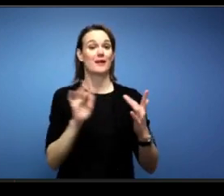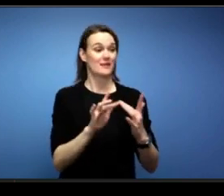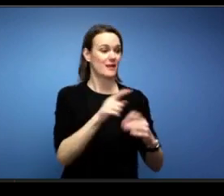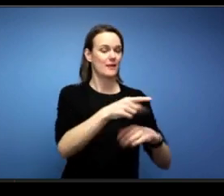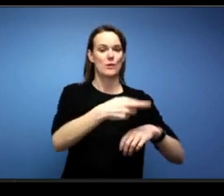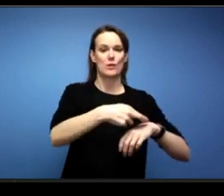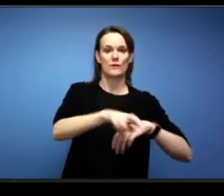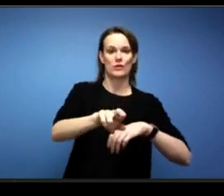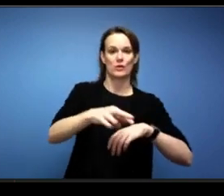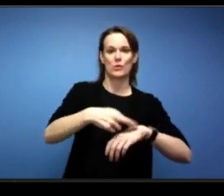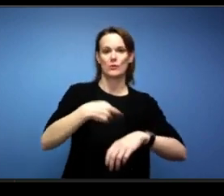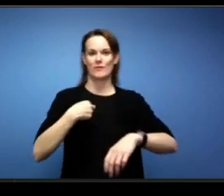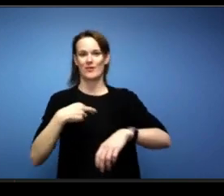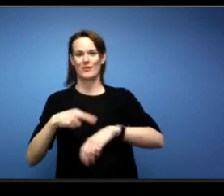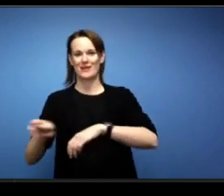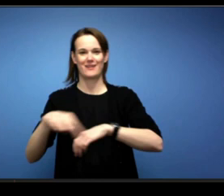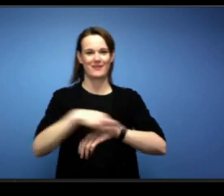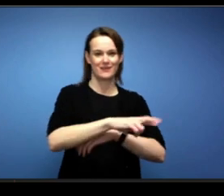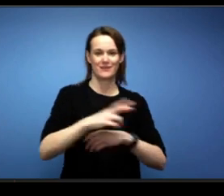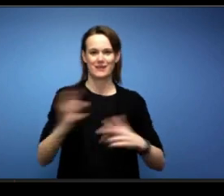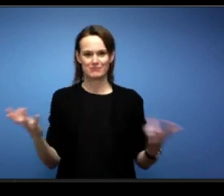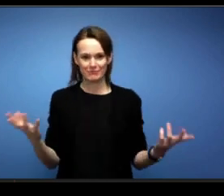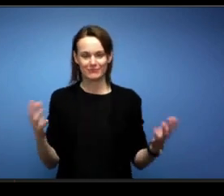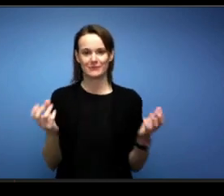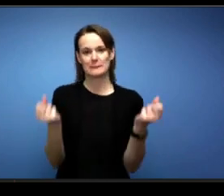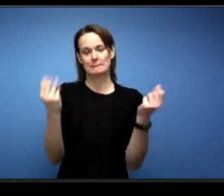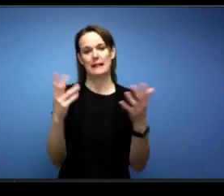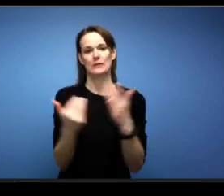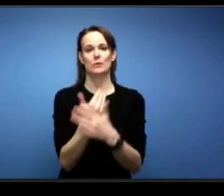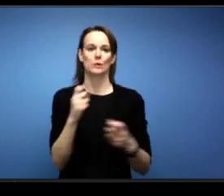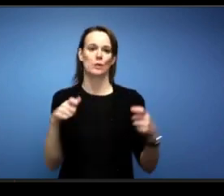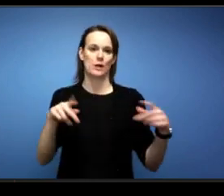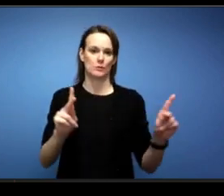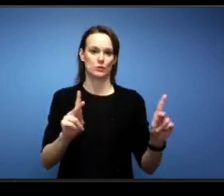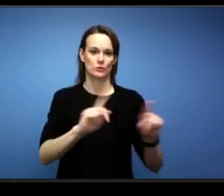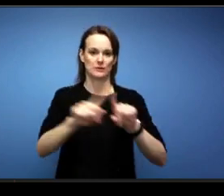my business as it creates new opportunities. And so,